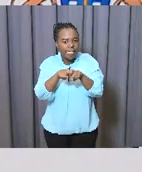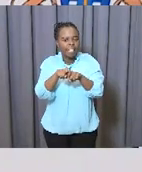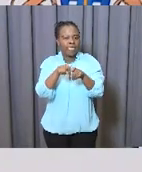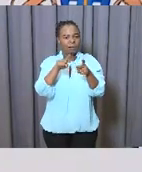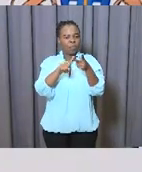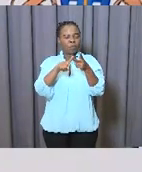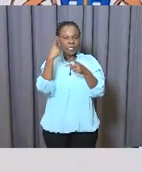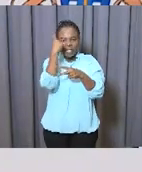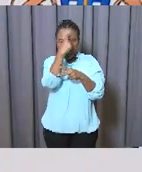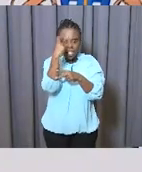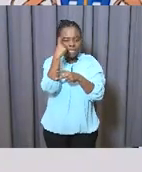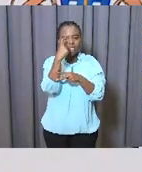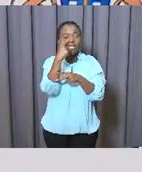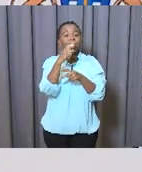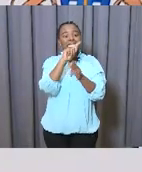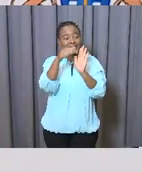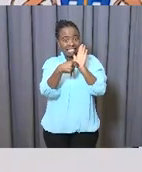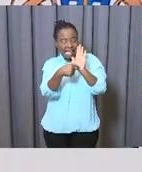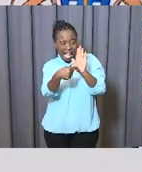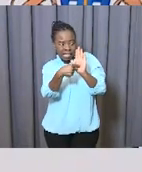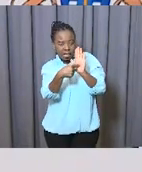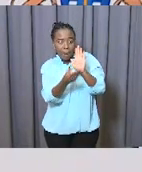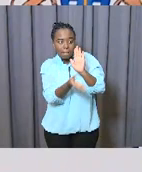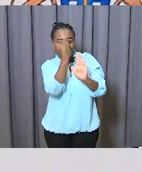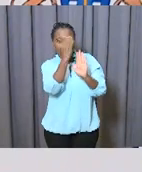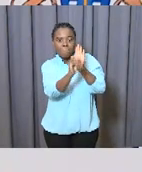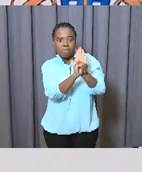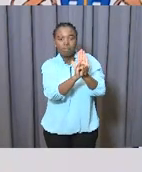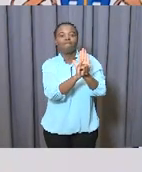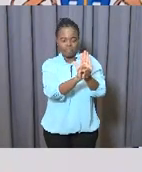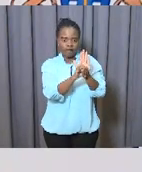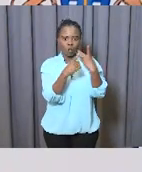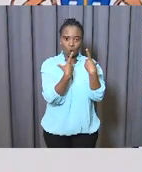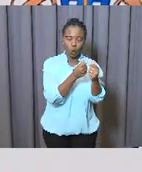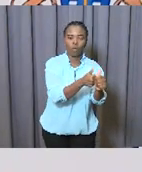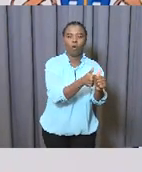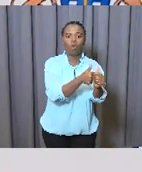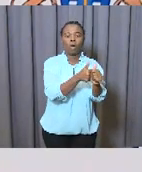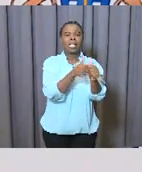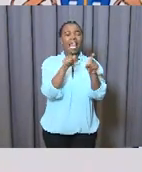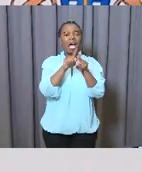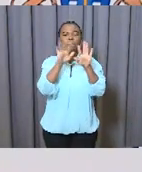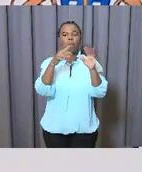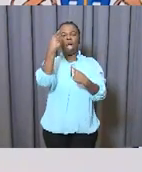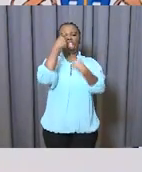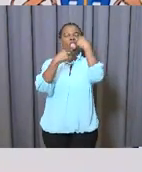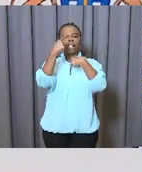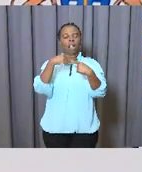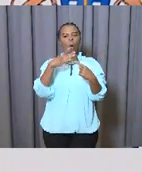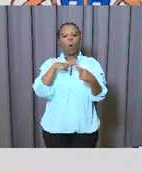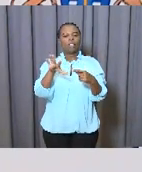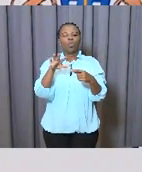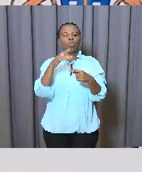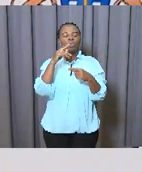by science and evidence. We are not just doing a random thing, like those who like to criticize us want to believe that